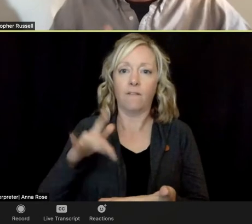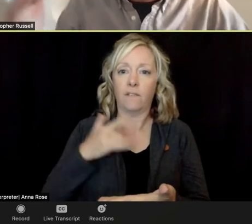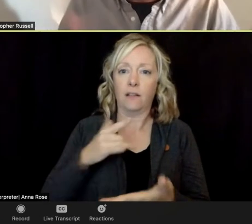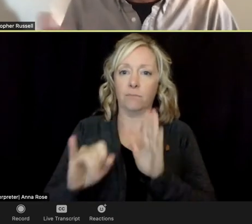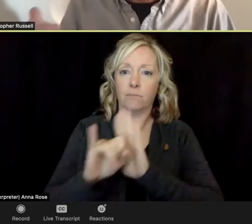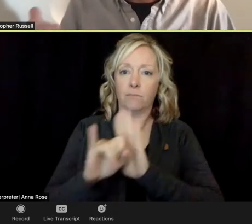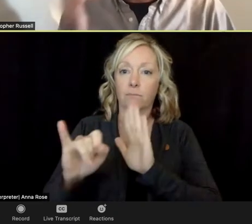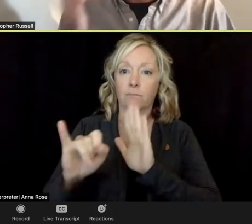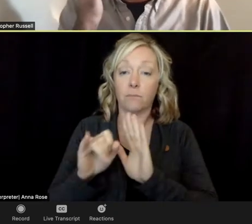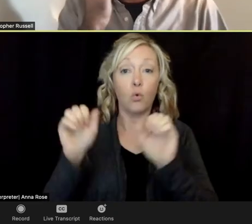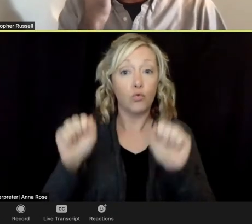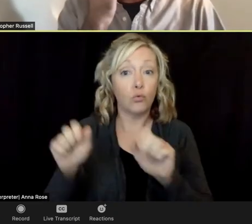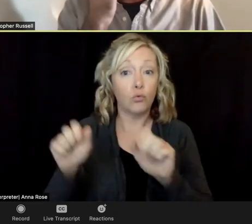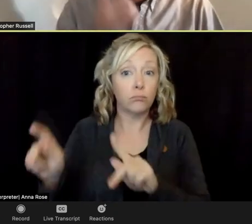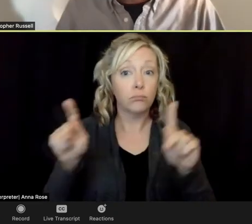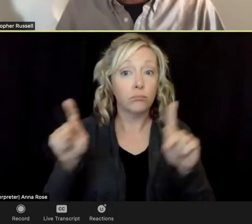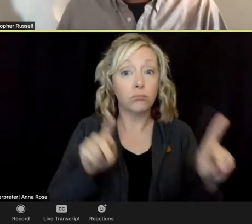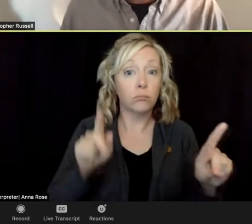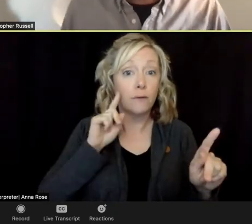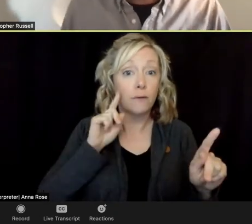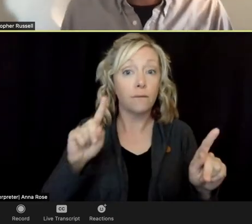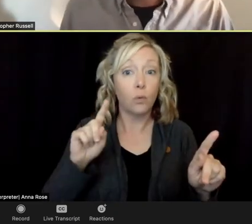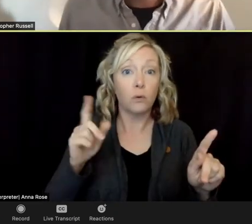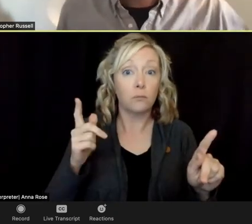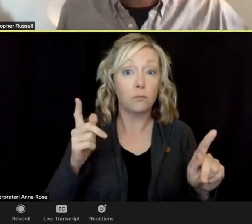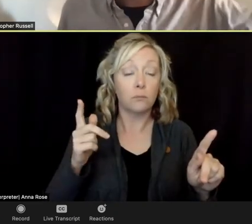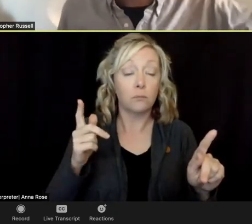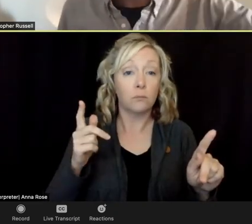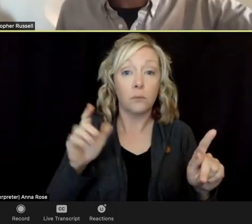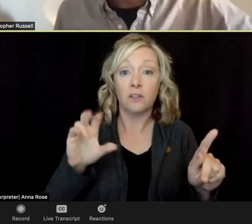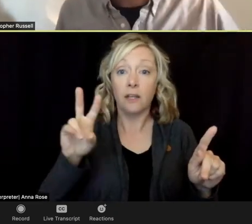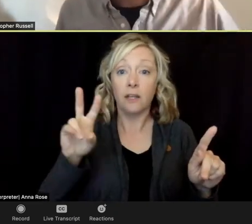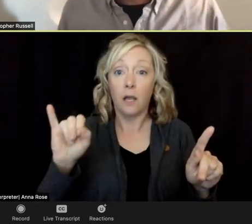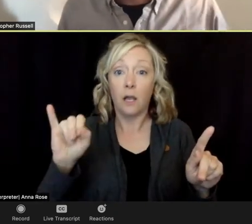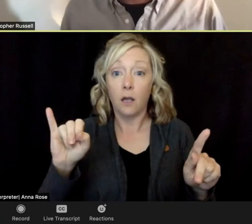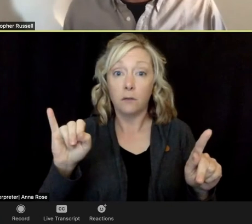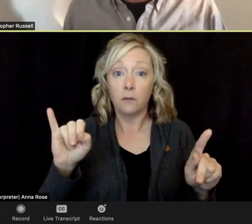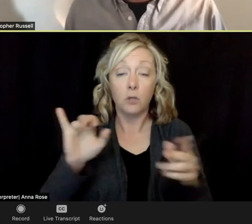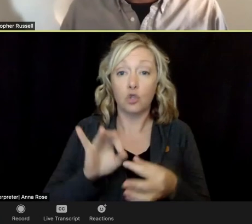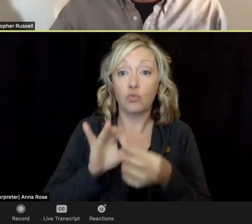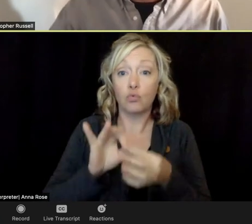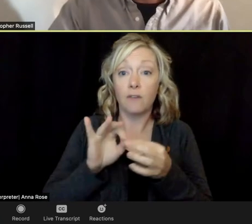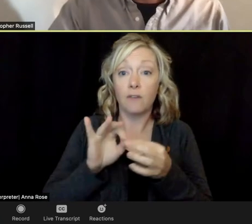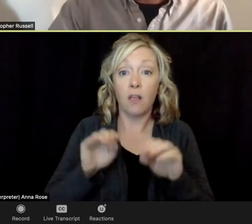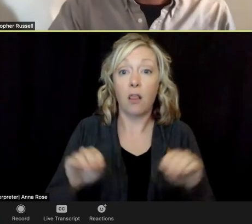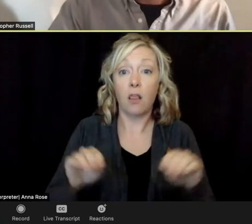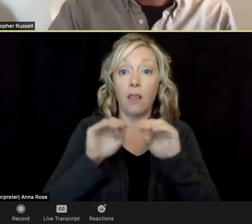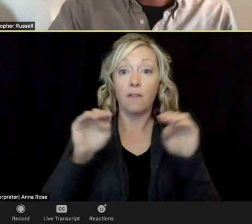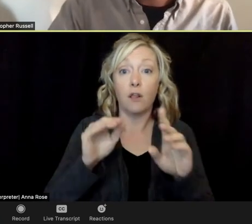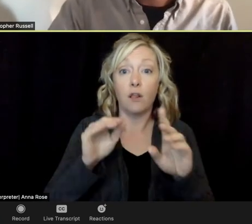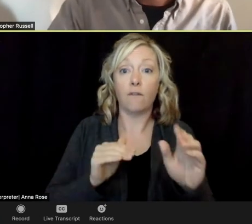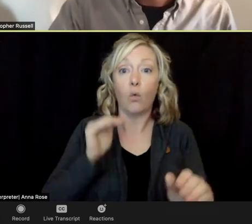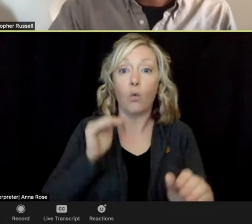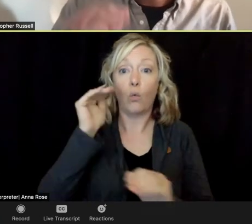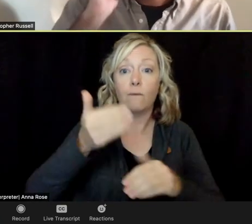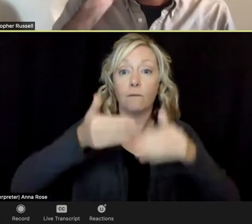the same kind of thing for where a student with CVI is at in terms of their level of